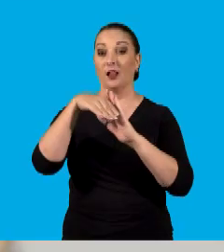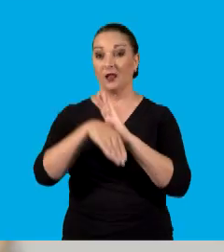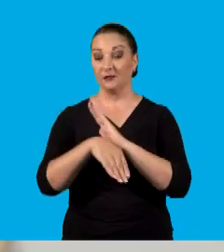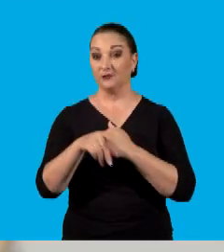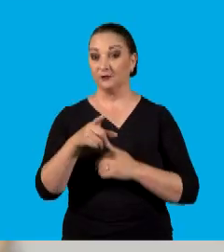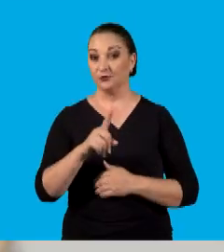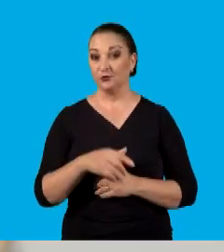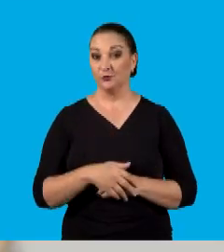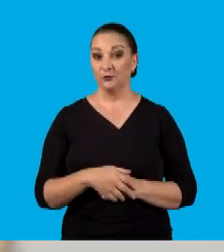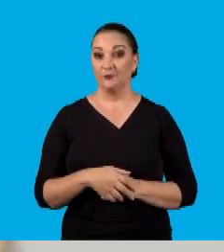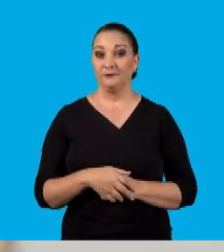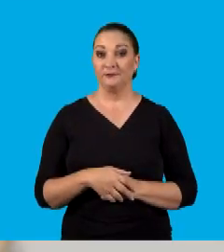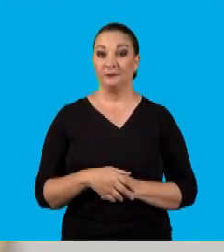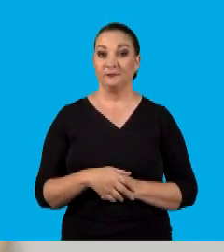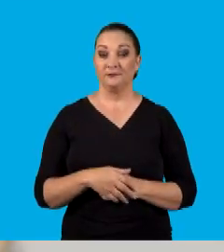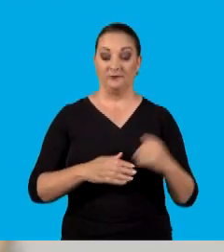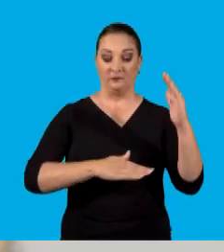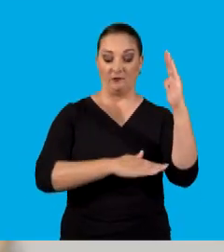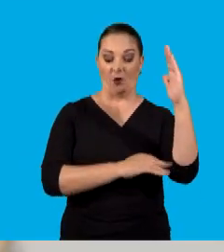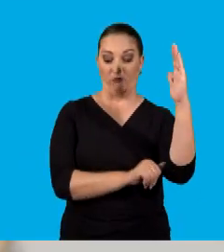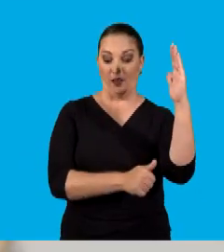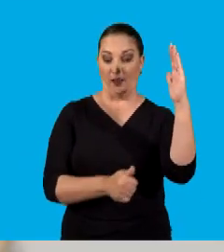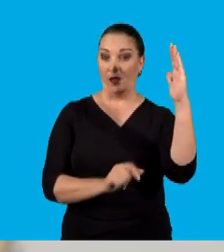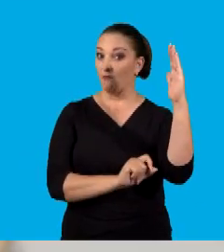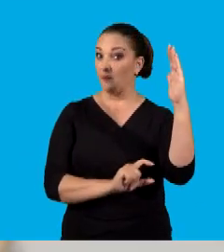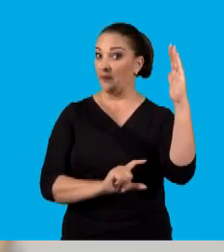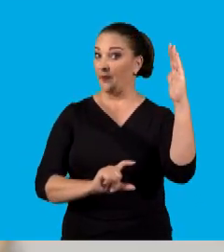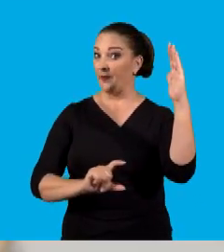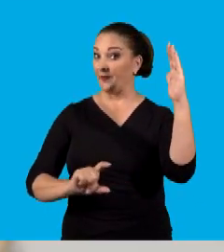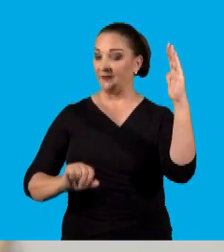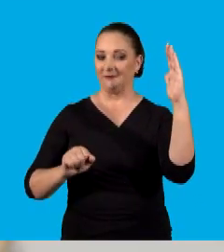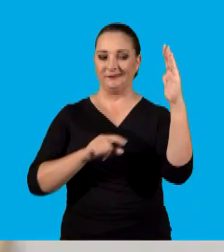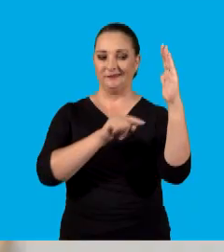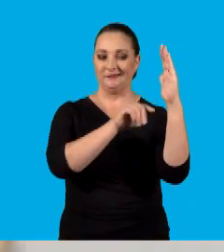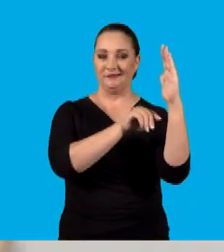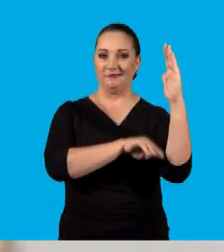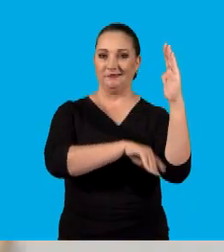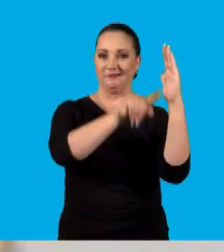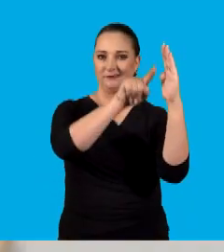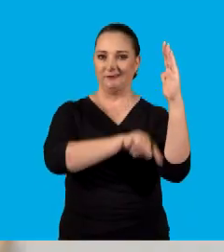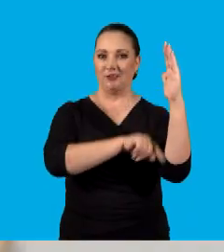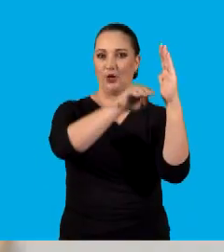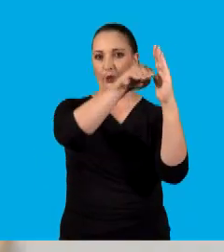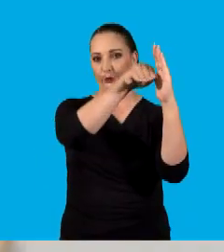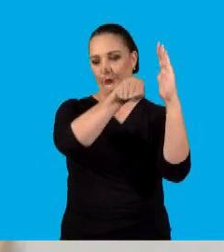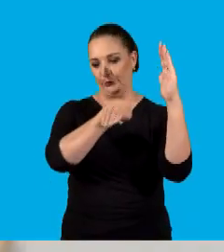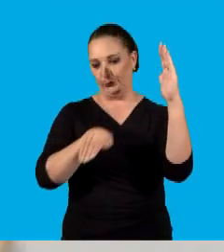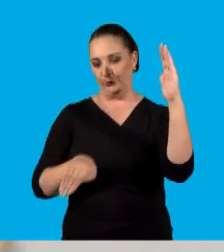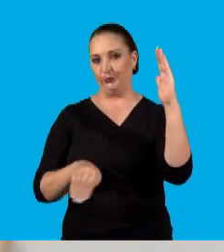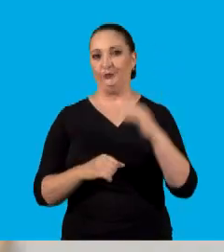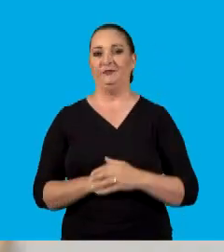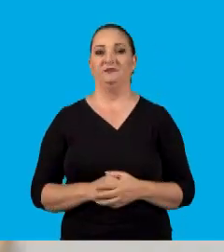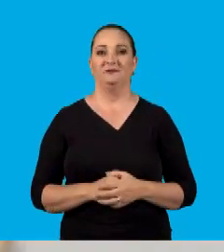about our decreasing graphs, we know that as our horizontal values are increasing, then our vertical values